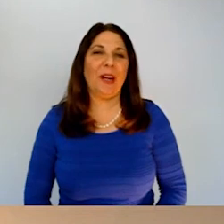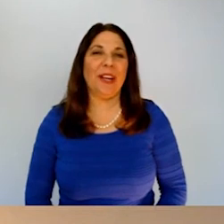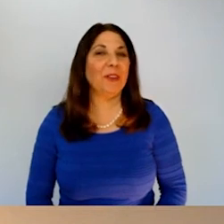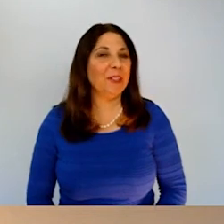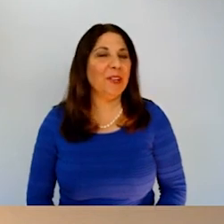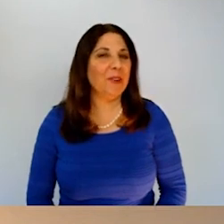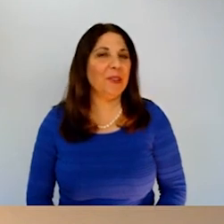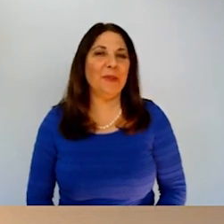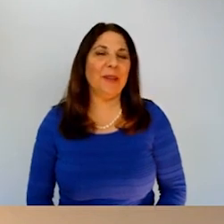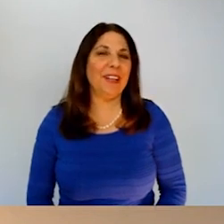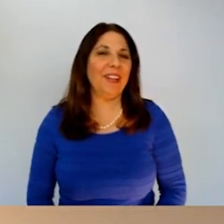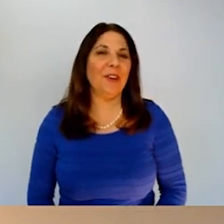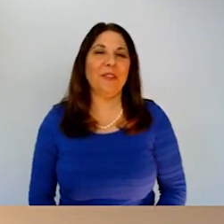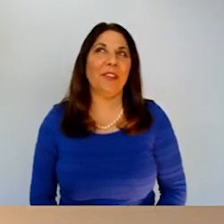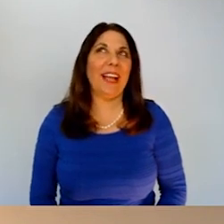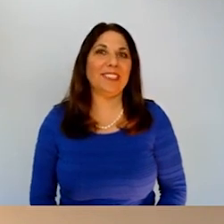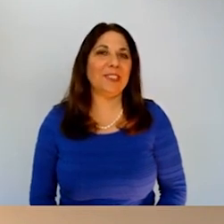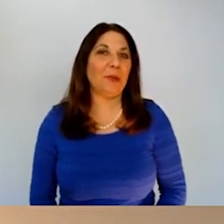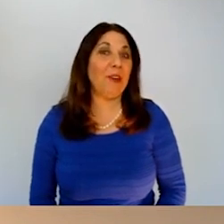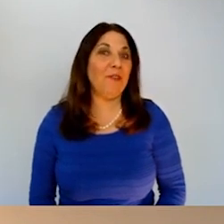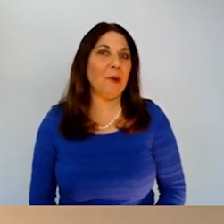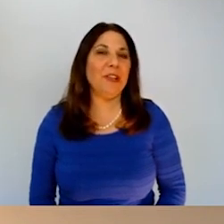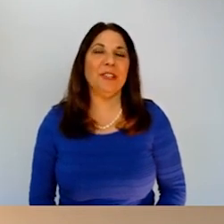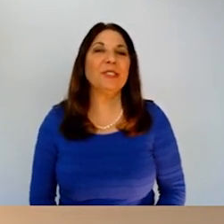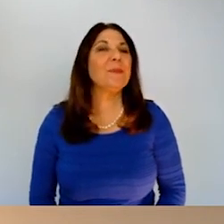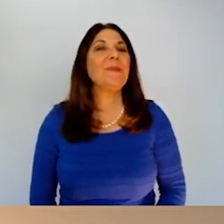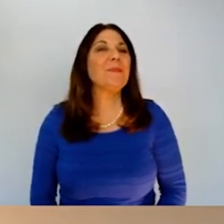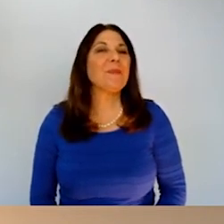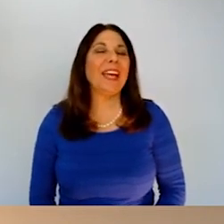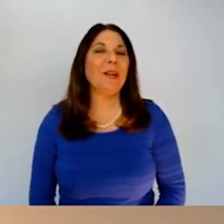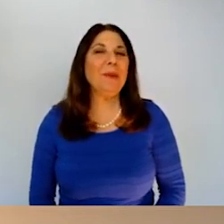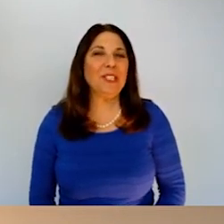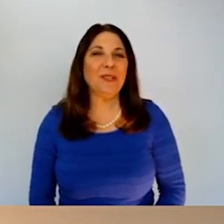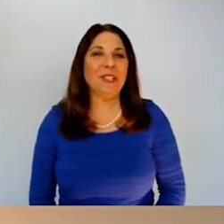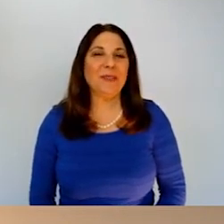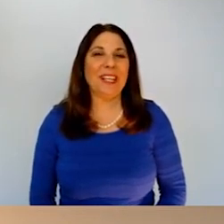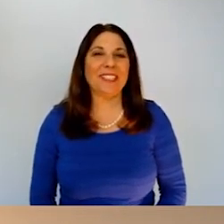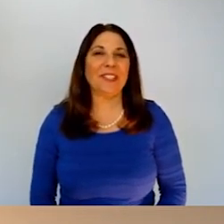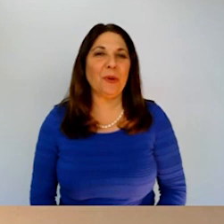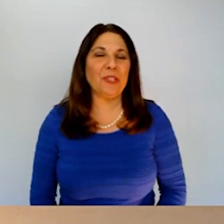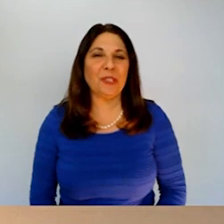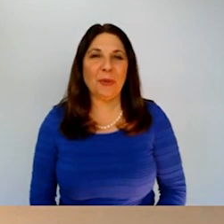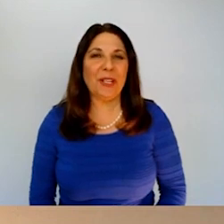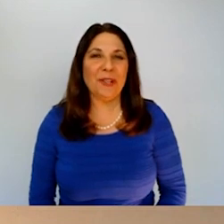you, right? I only know you over the last 3-4 years, and I'm picturing you